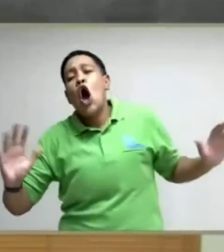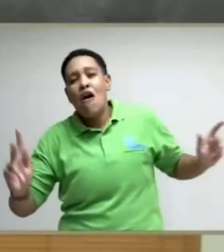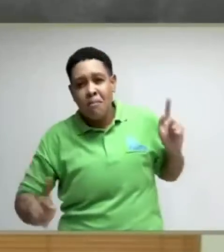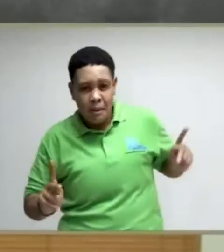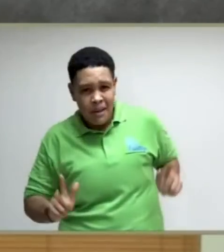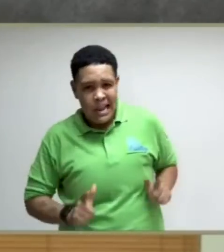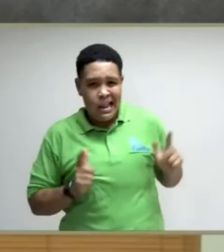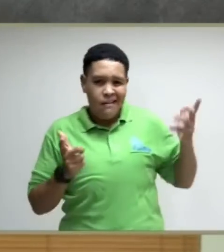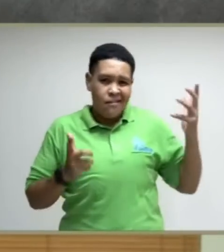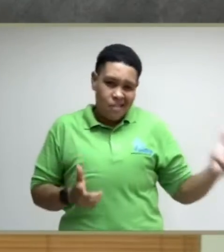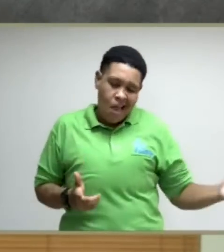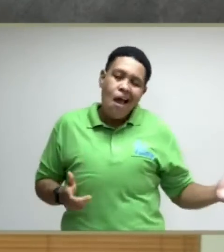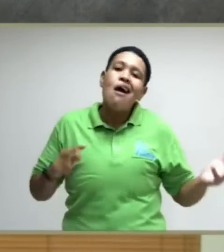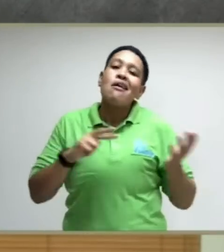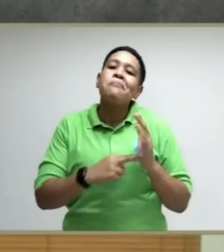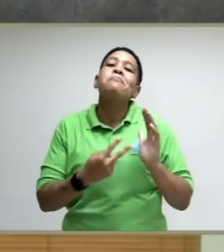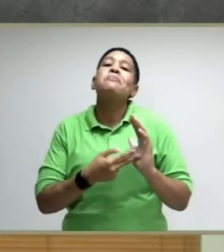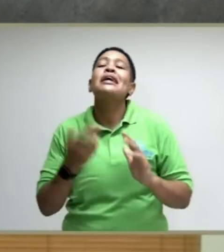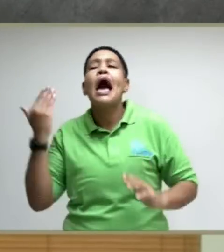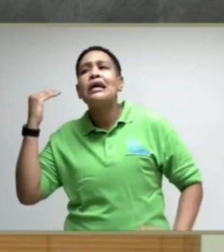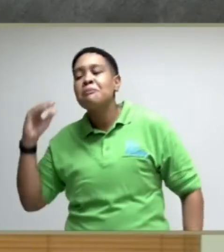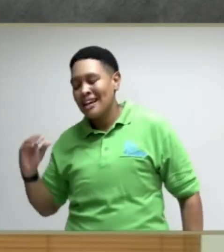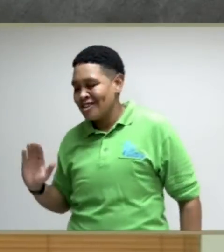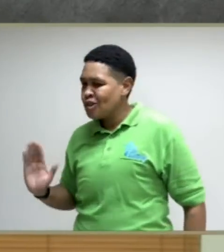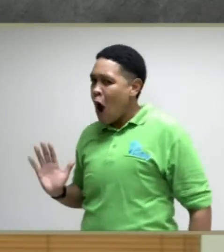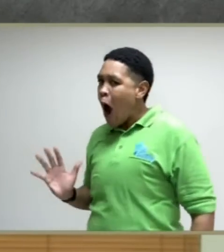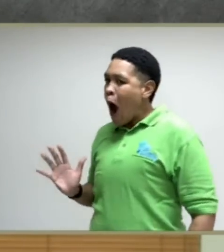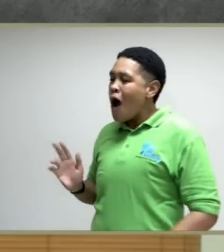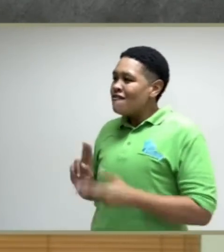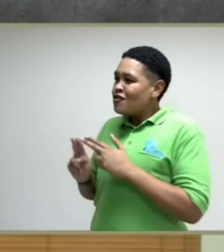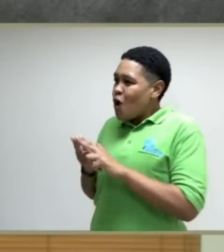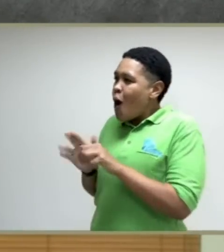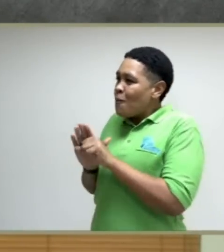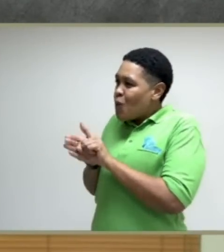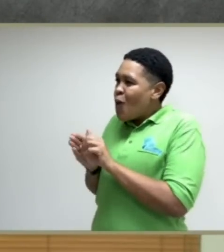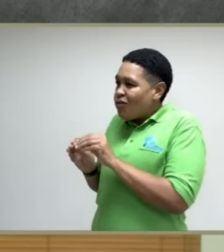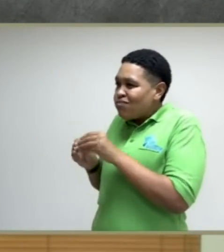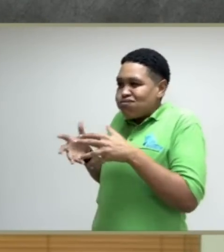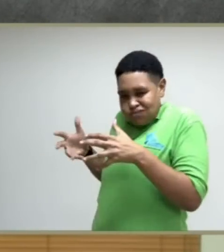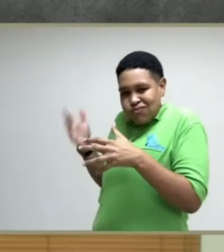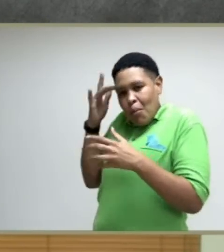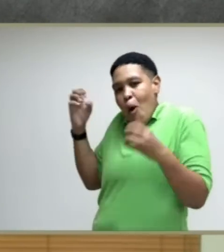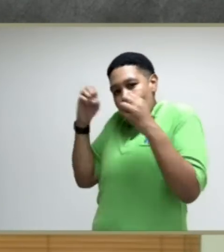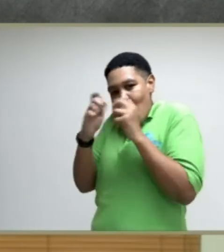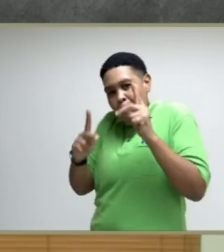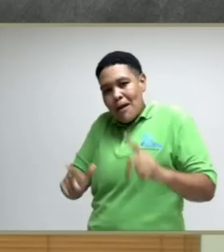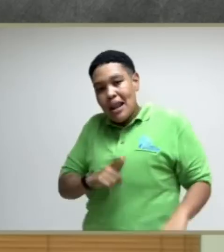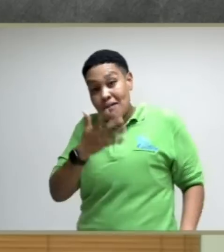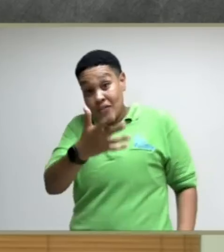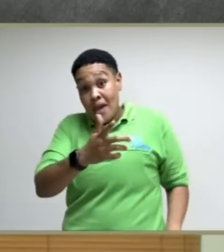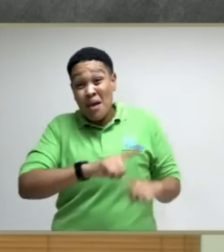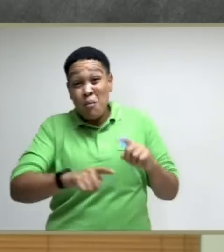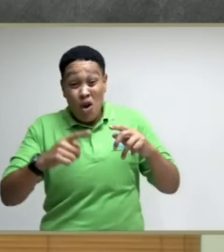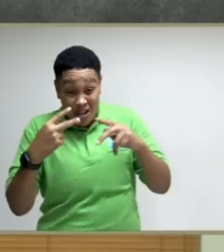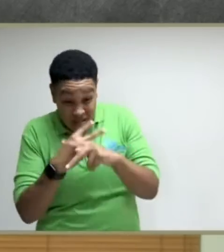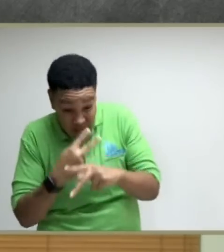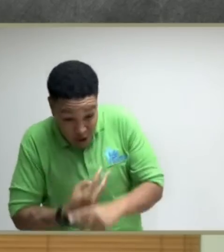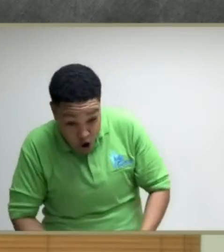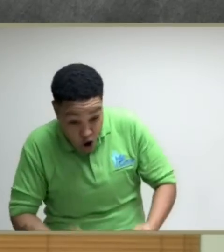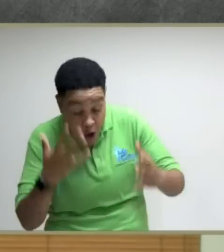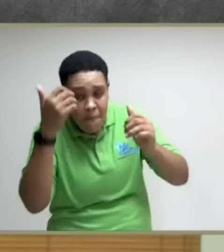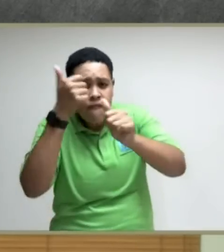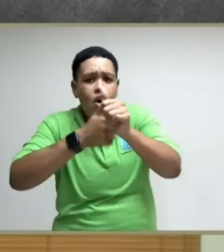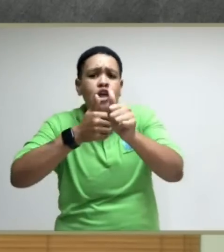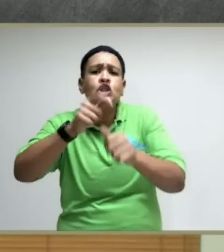persons and therefore will have a larger number of cases, but a calculation is done of the number of cases per